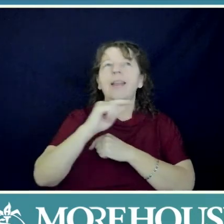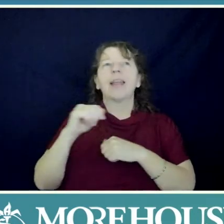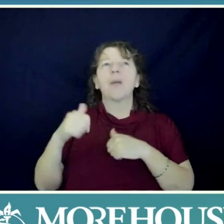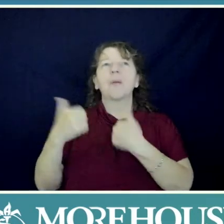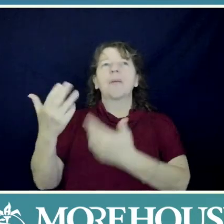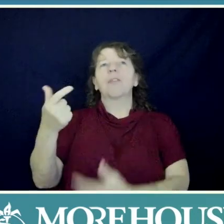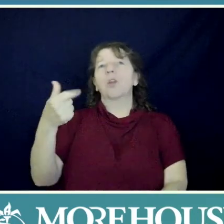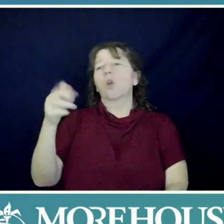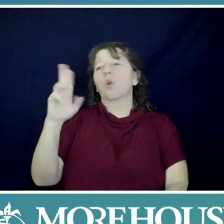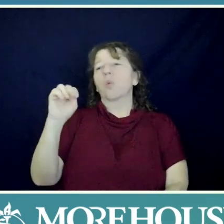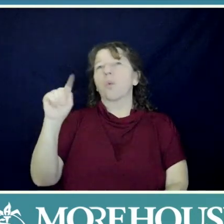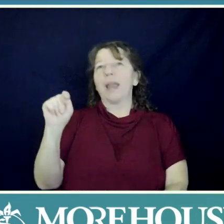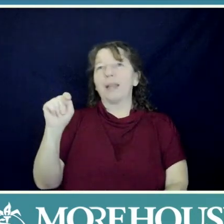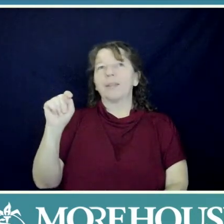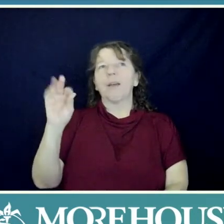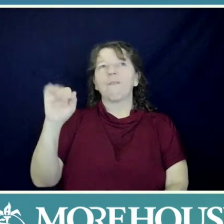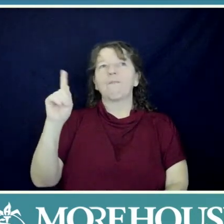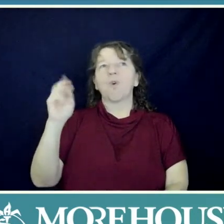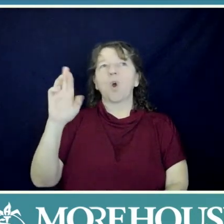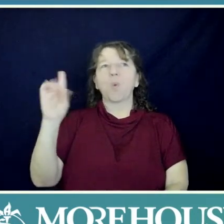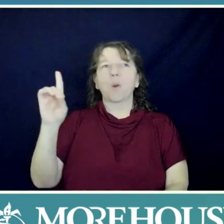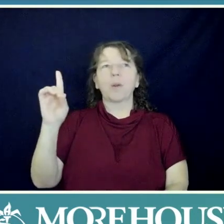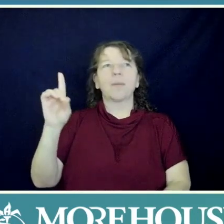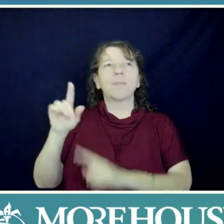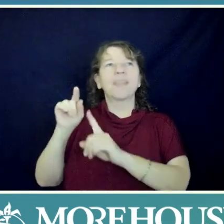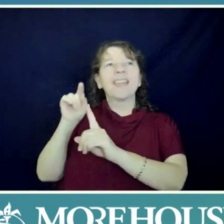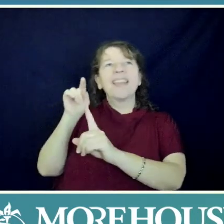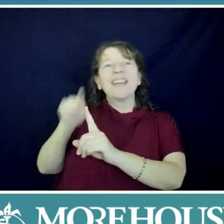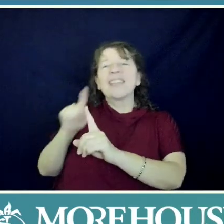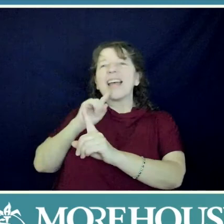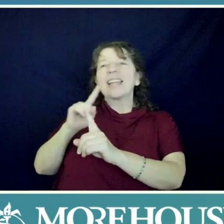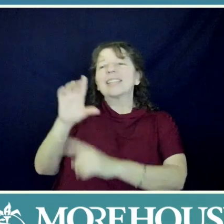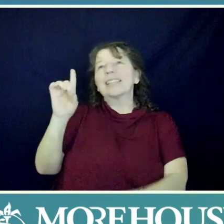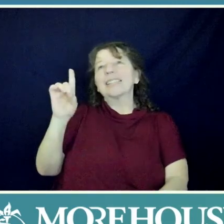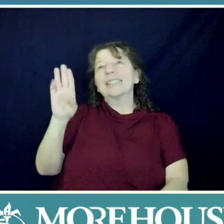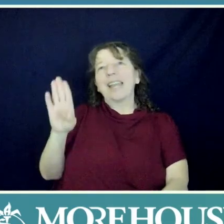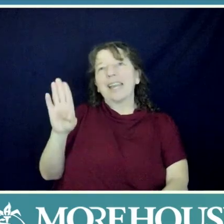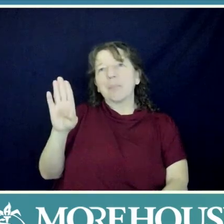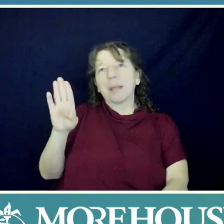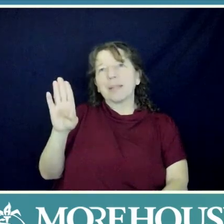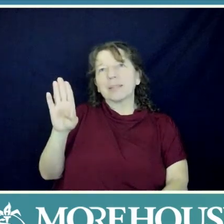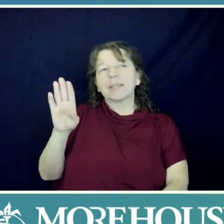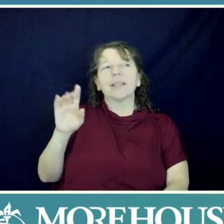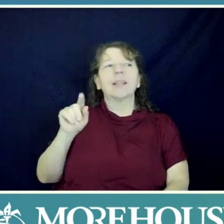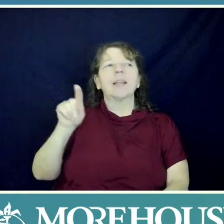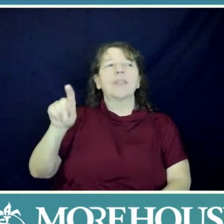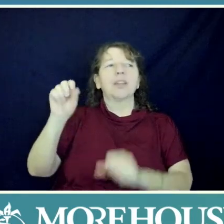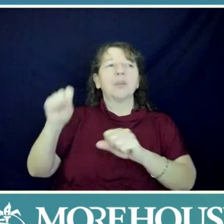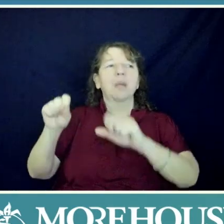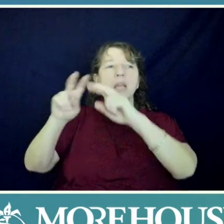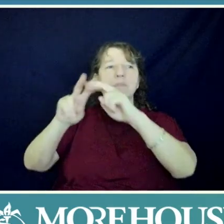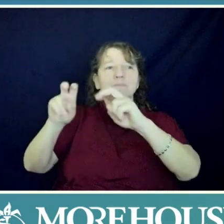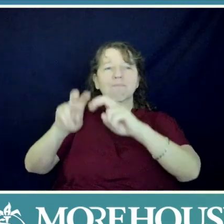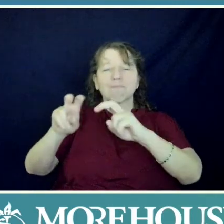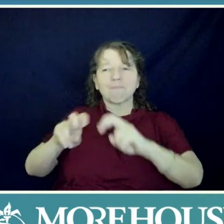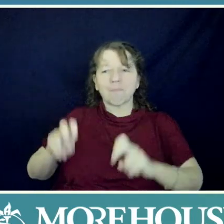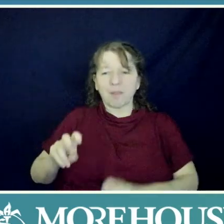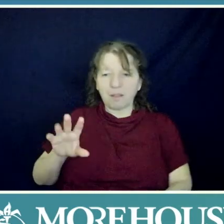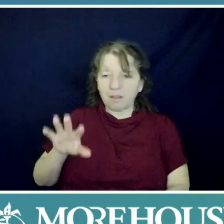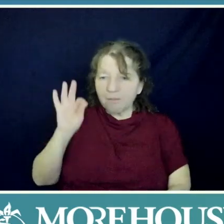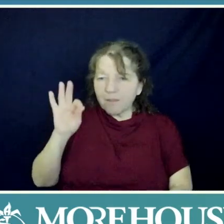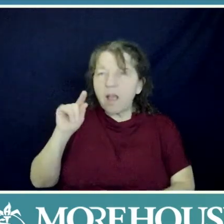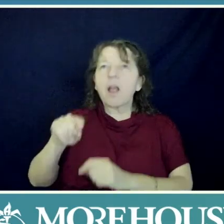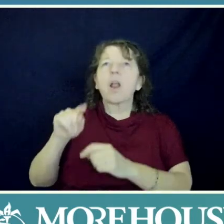Forward is a funding database that can be customized for specific research or programmatic